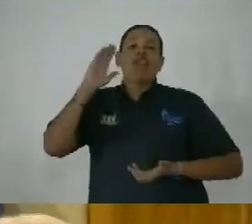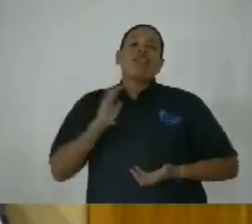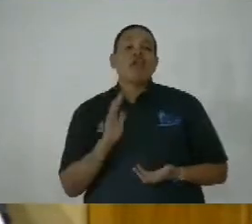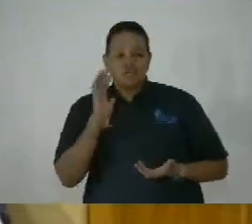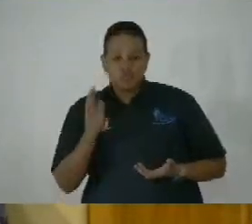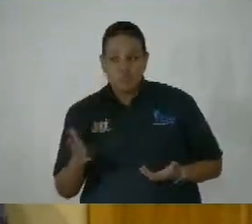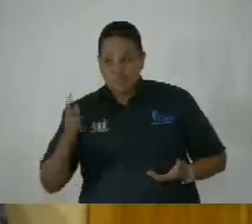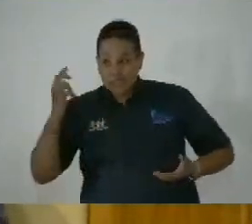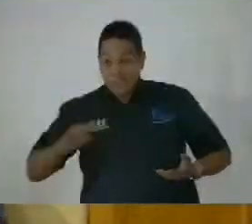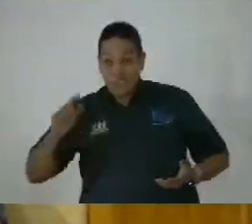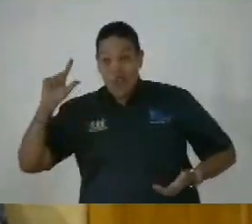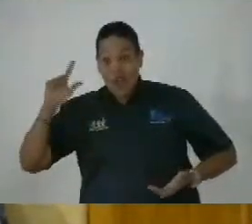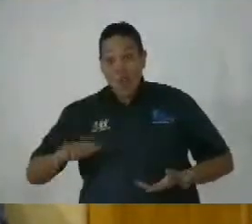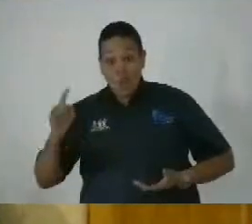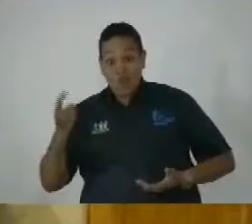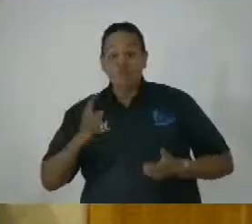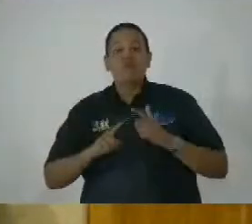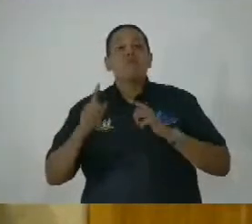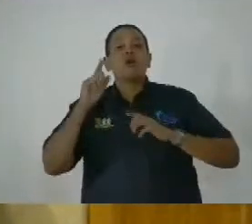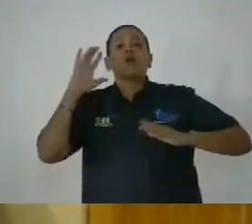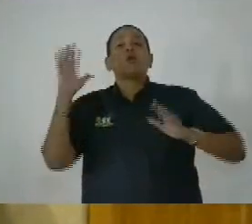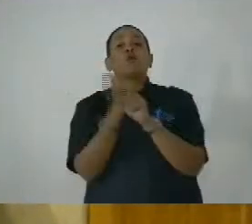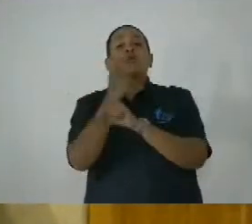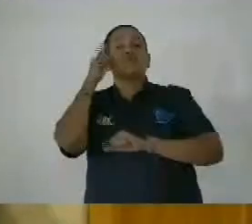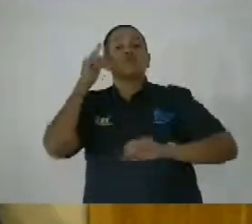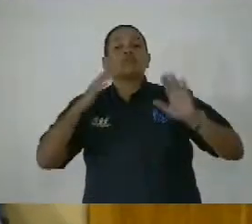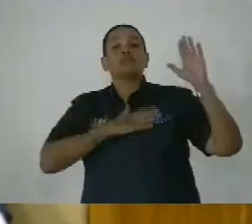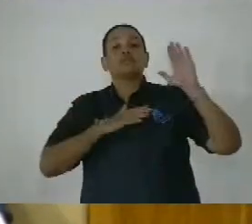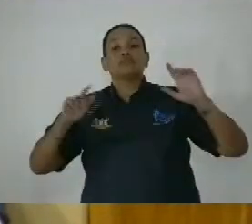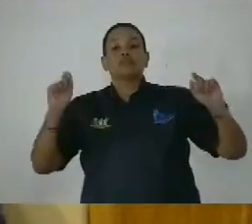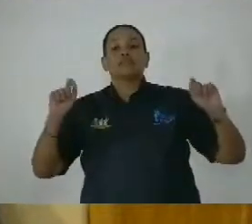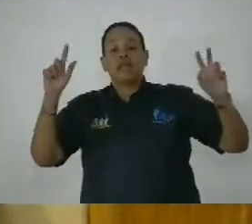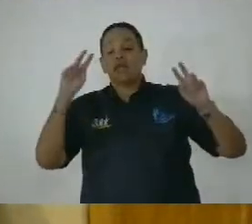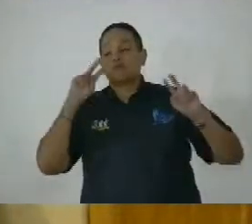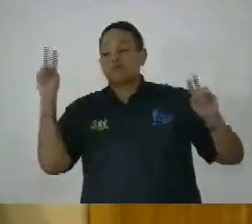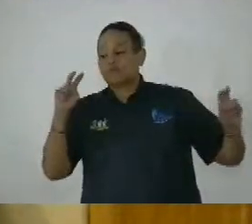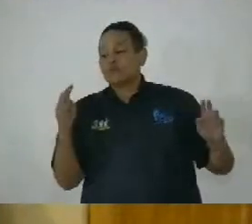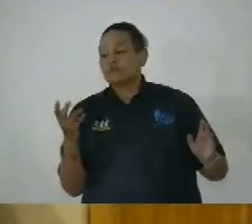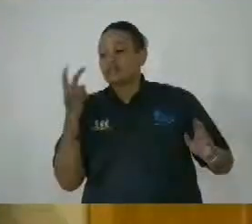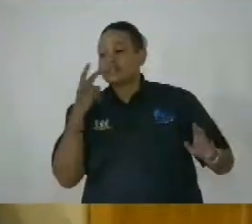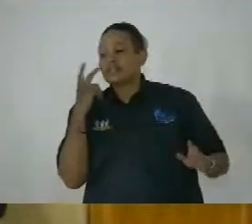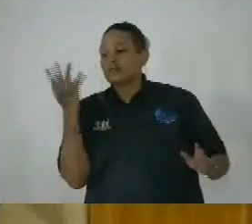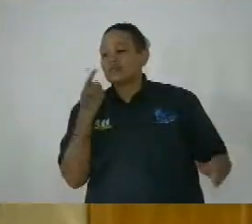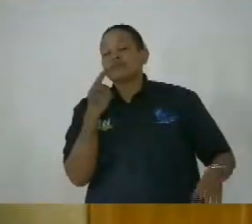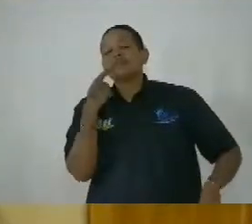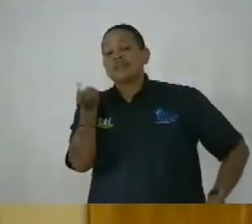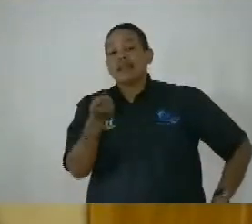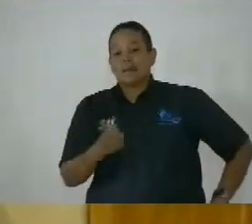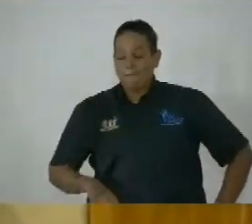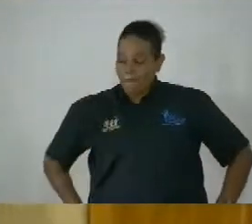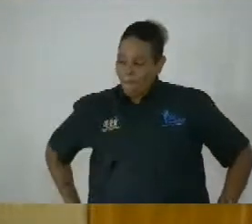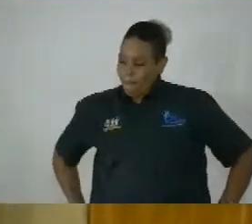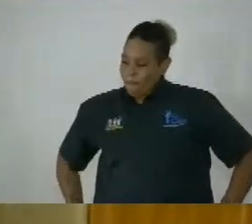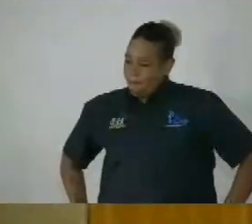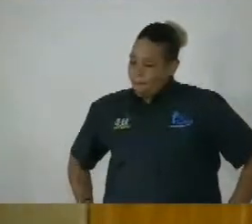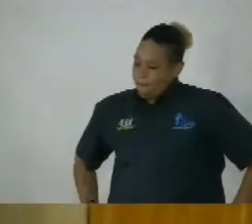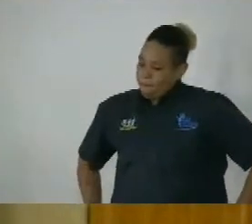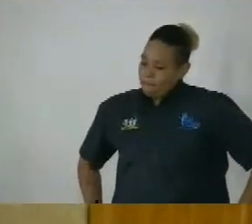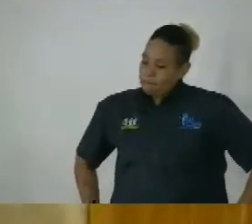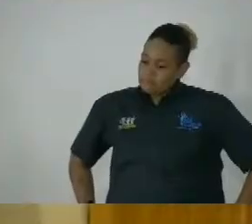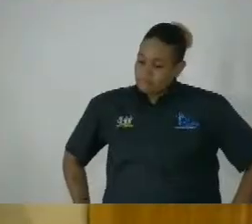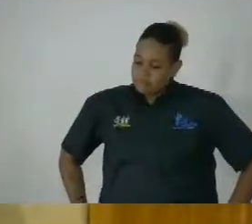citizens. The diagram is up on the screen now, and we can repeat and see what they say. You can see the